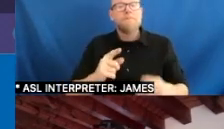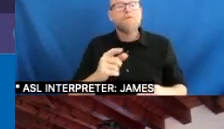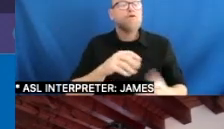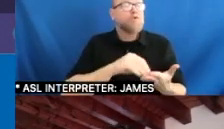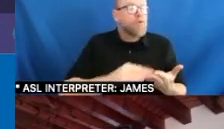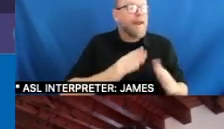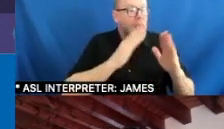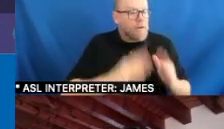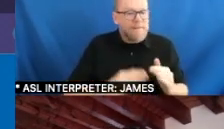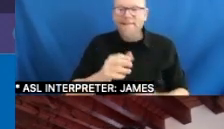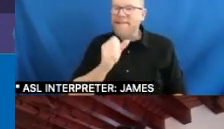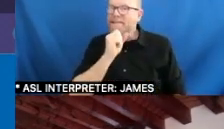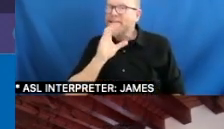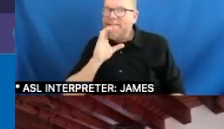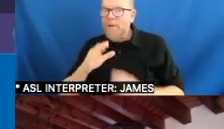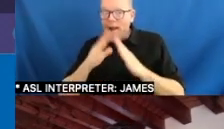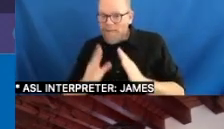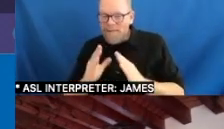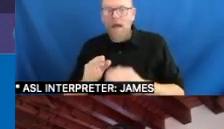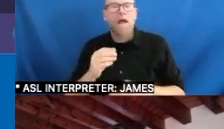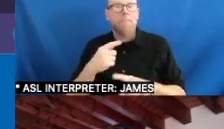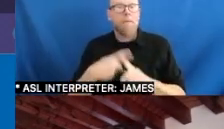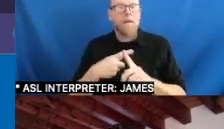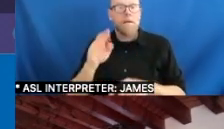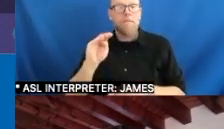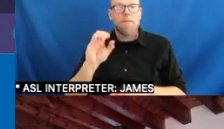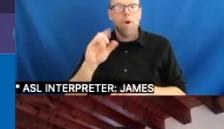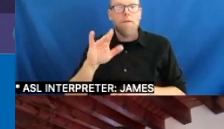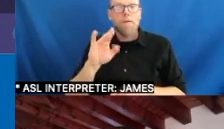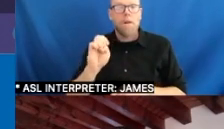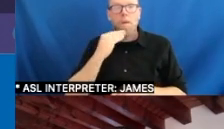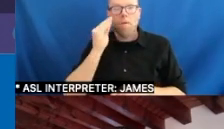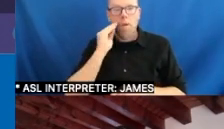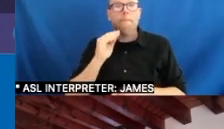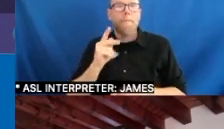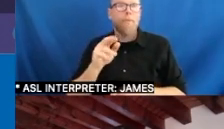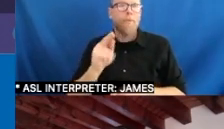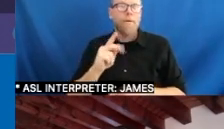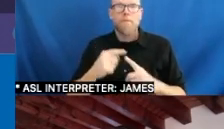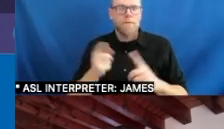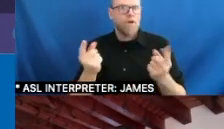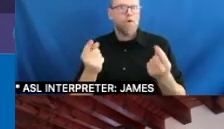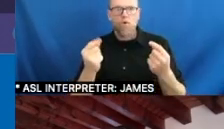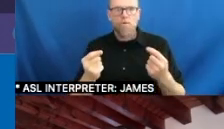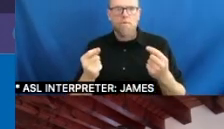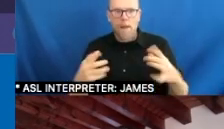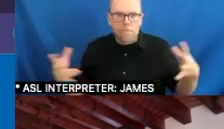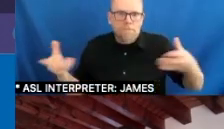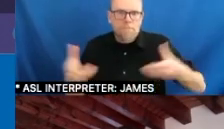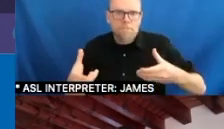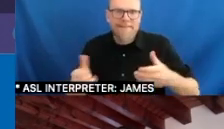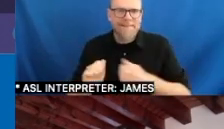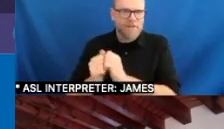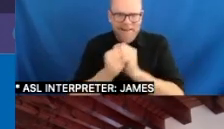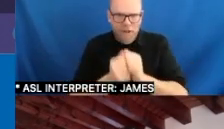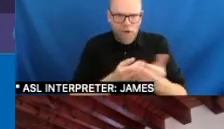home parks. So housing cooperatives pool together purchasing power to buy property. The key